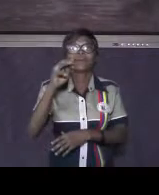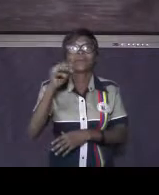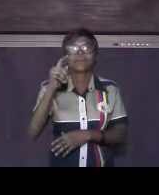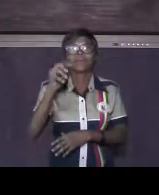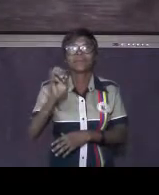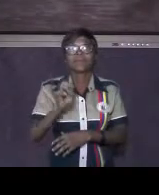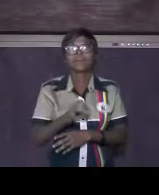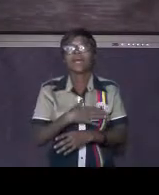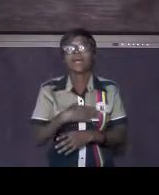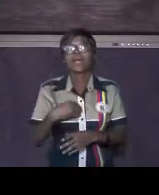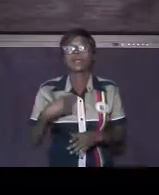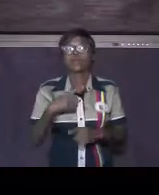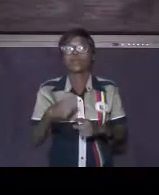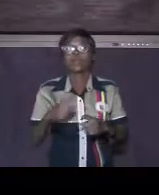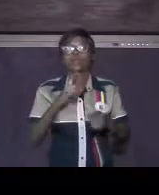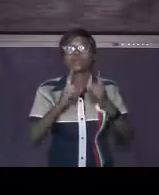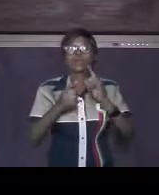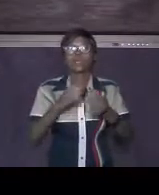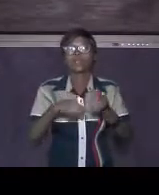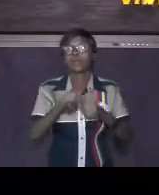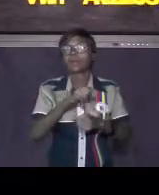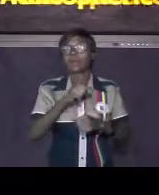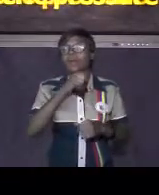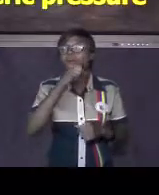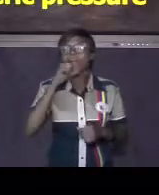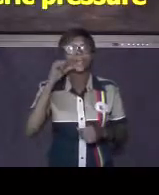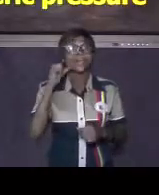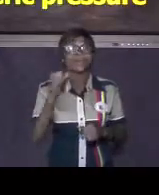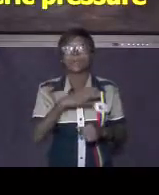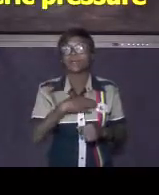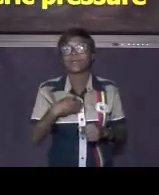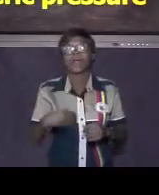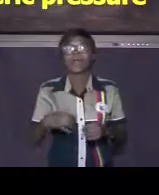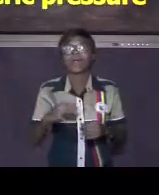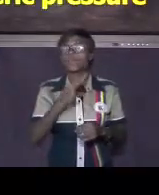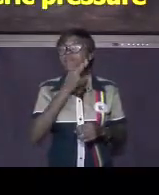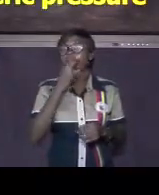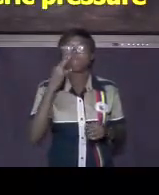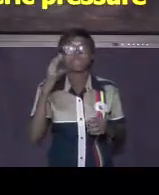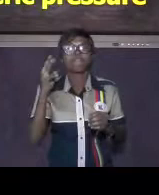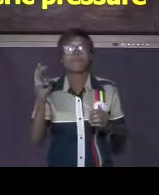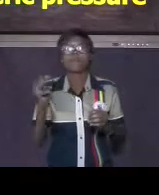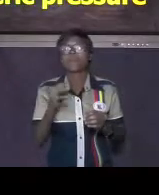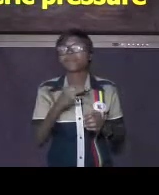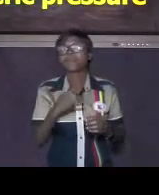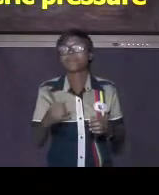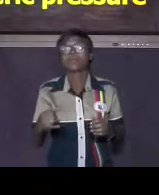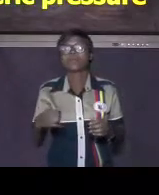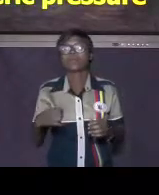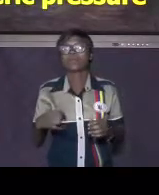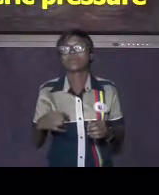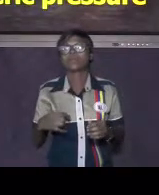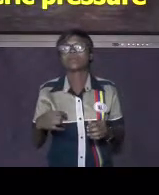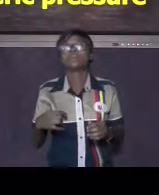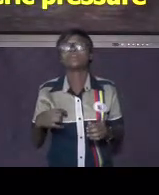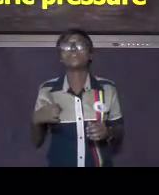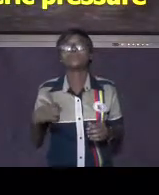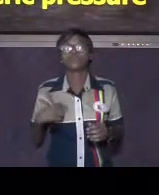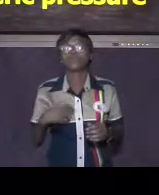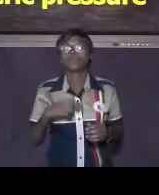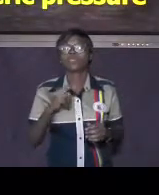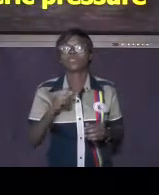talking about farming. Now let's take it one after the other. And next one, before I forget, that